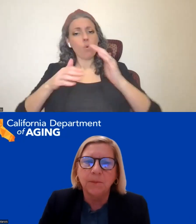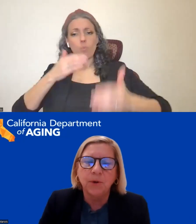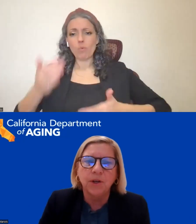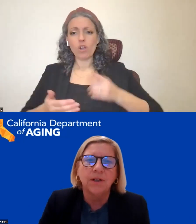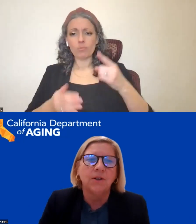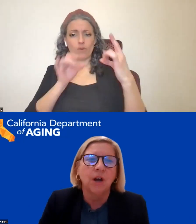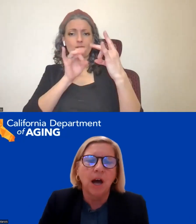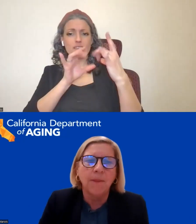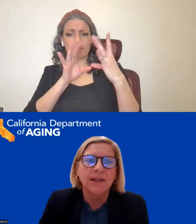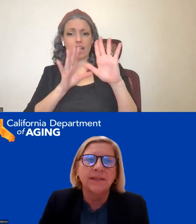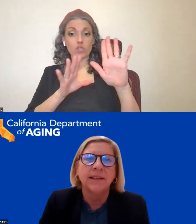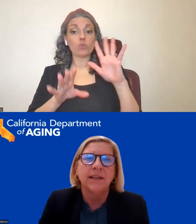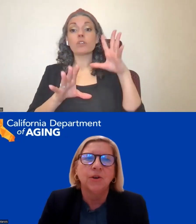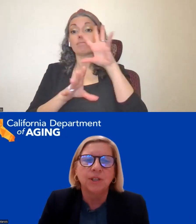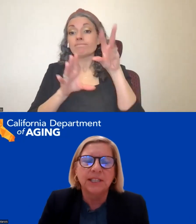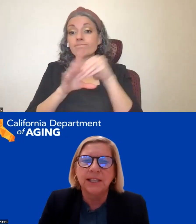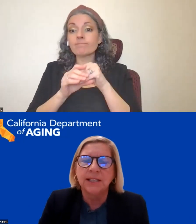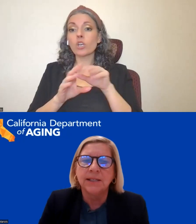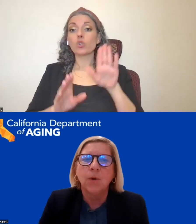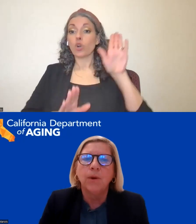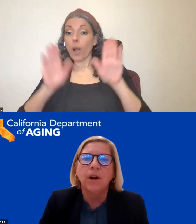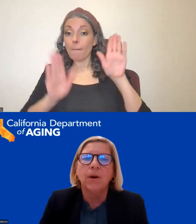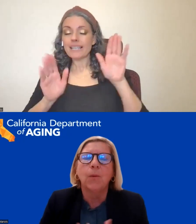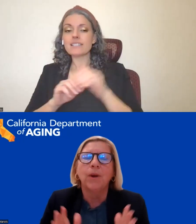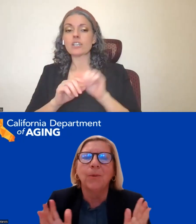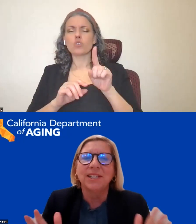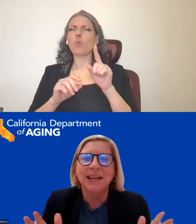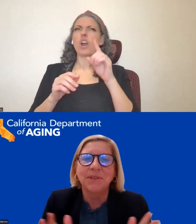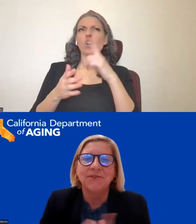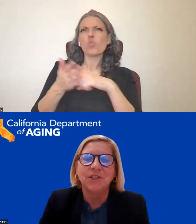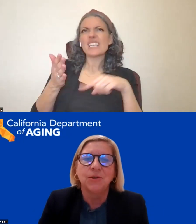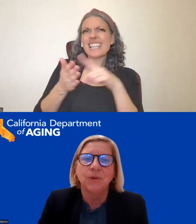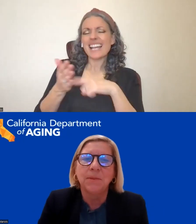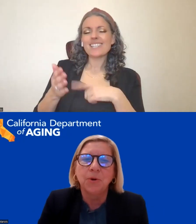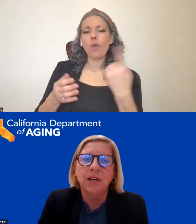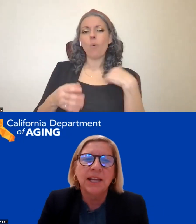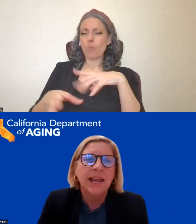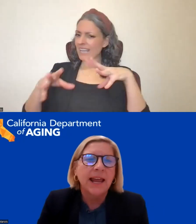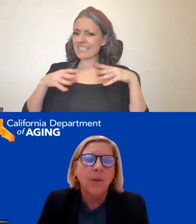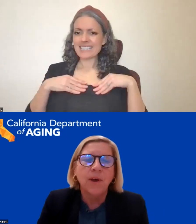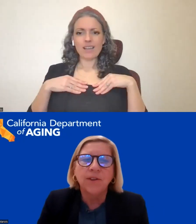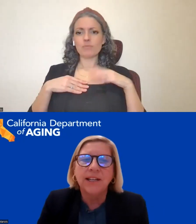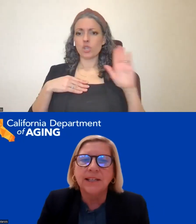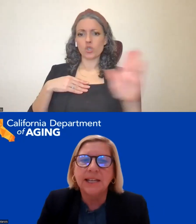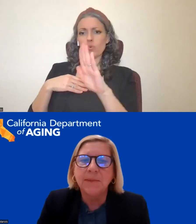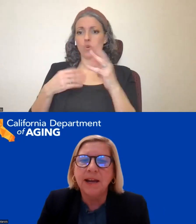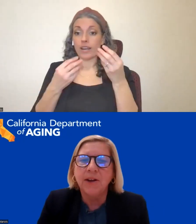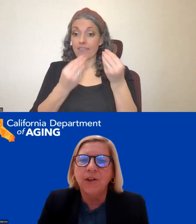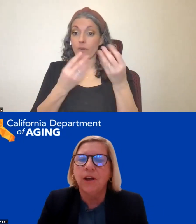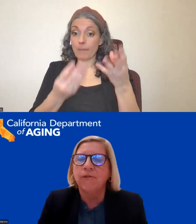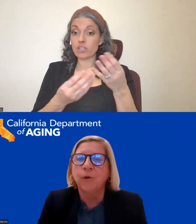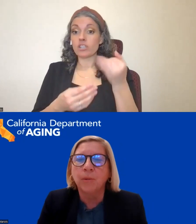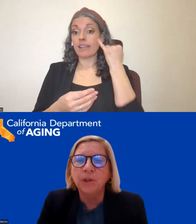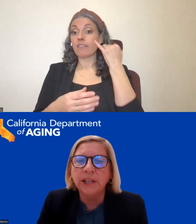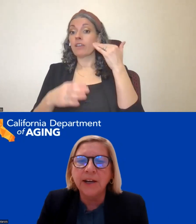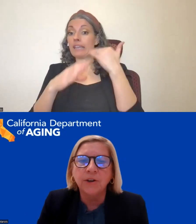your input, your comments, your critiques. We are receptive to input, whether that's an